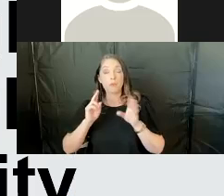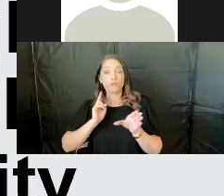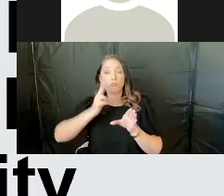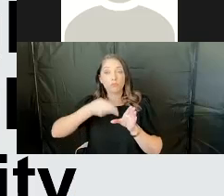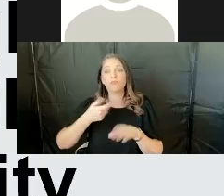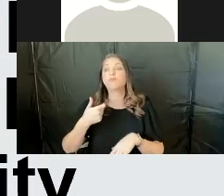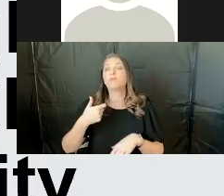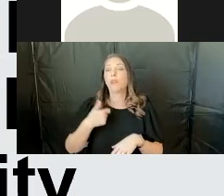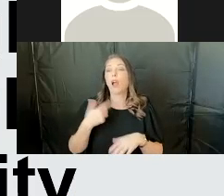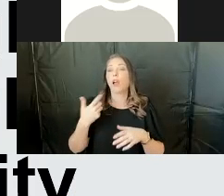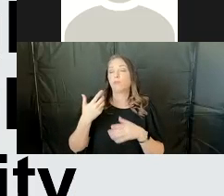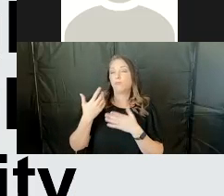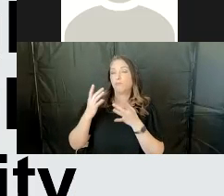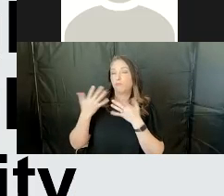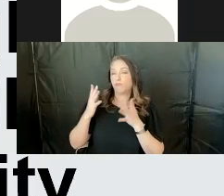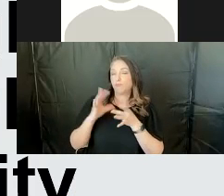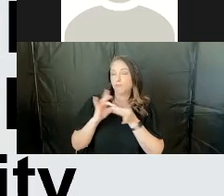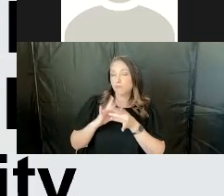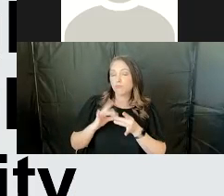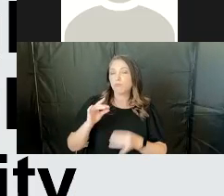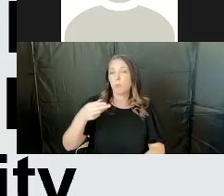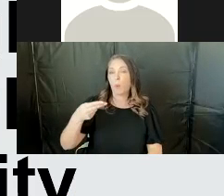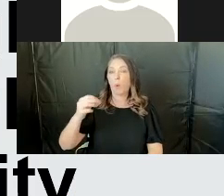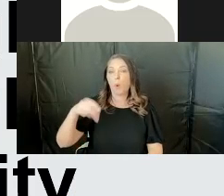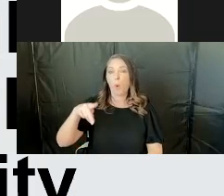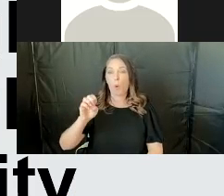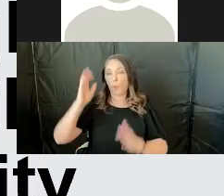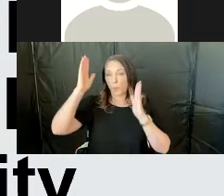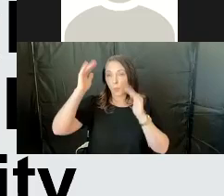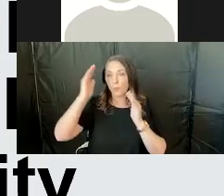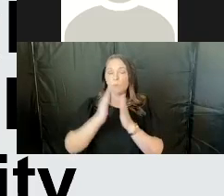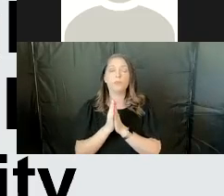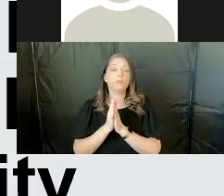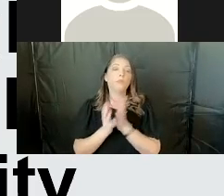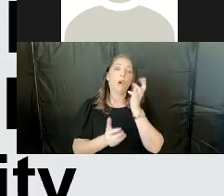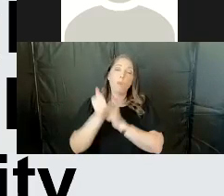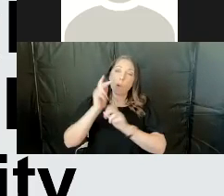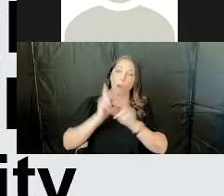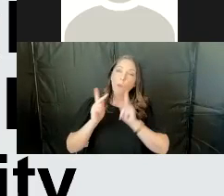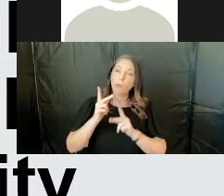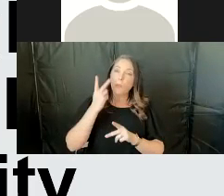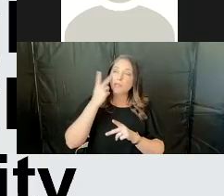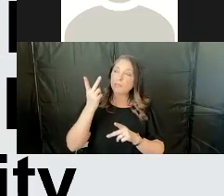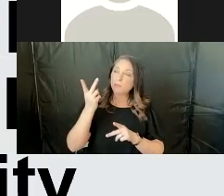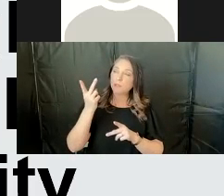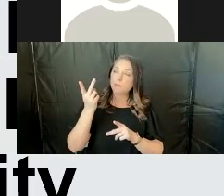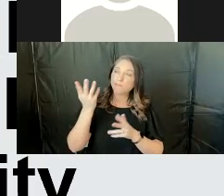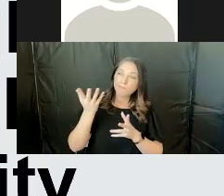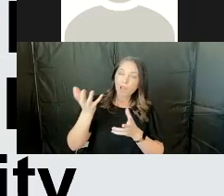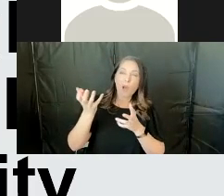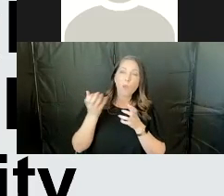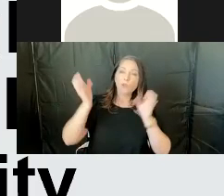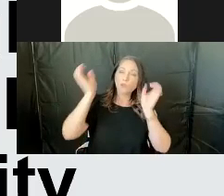about hope. I think that most people have a desire to see our world free from harm. As